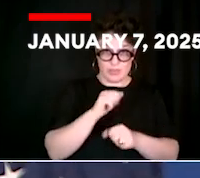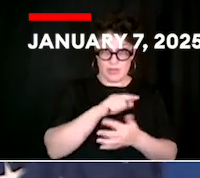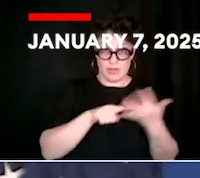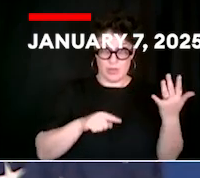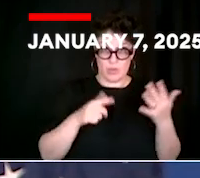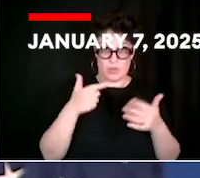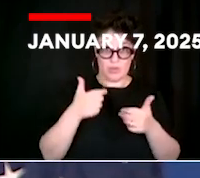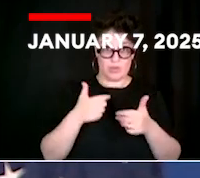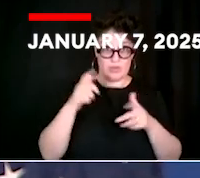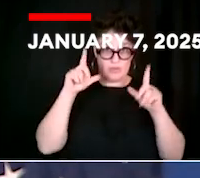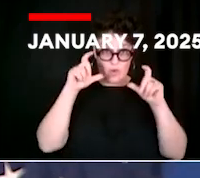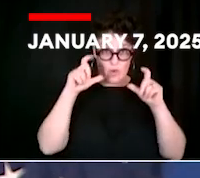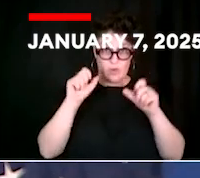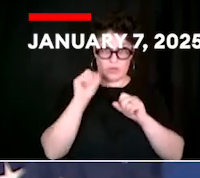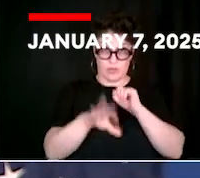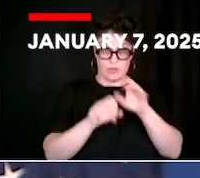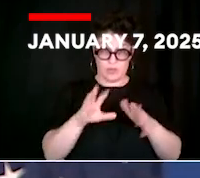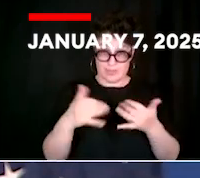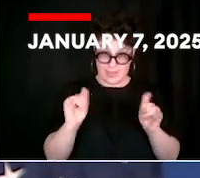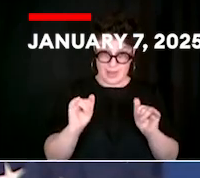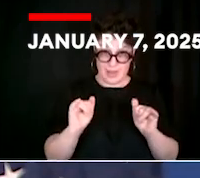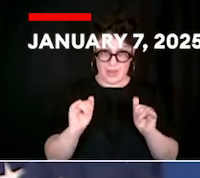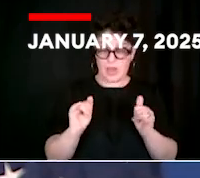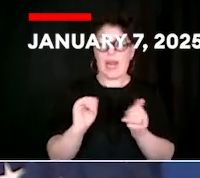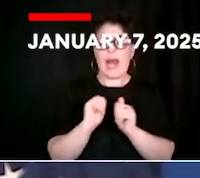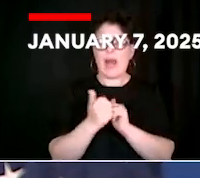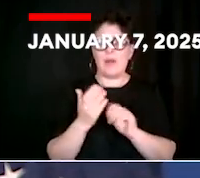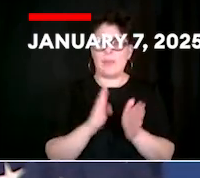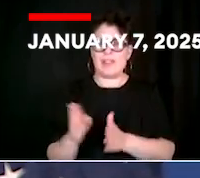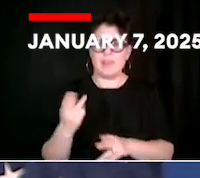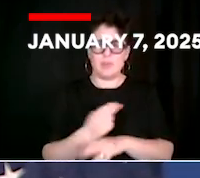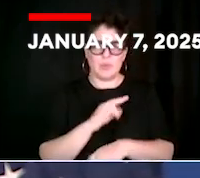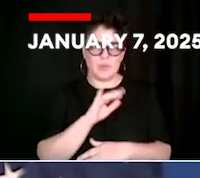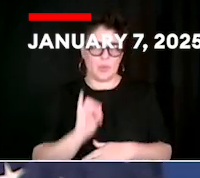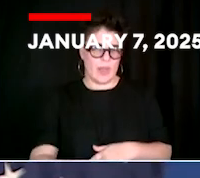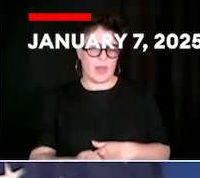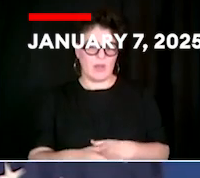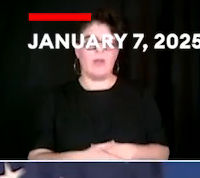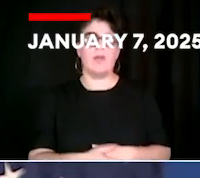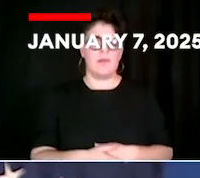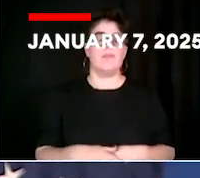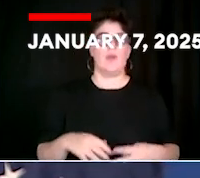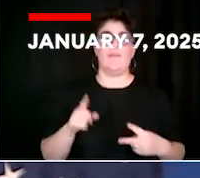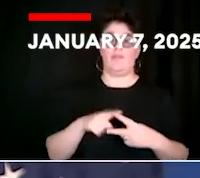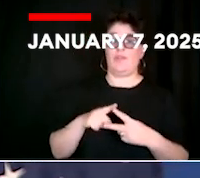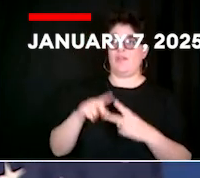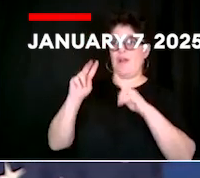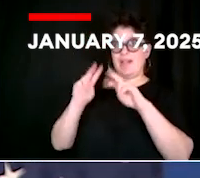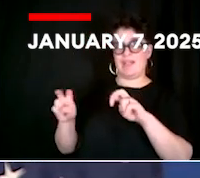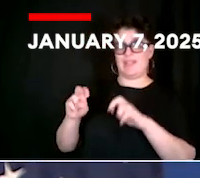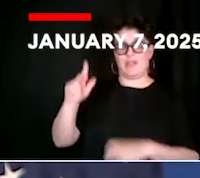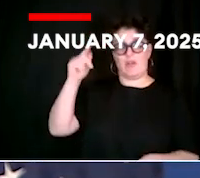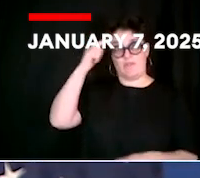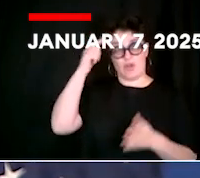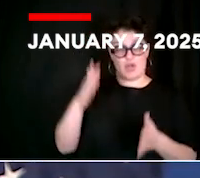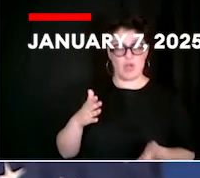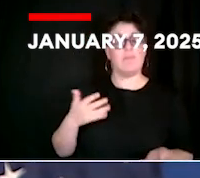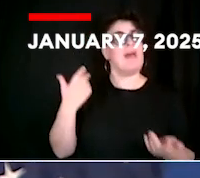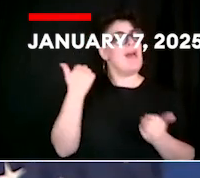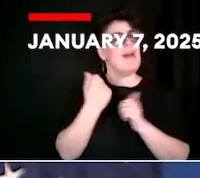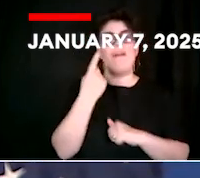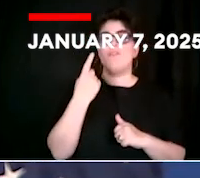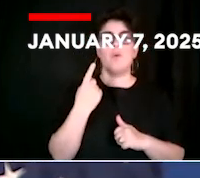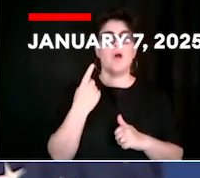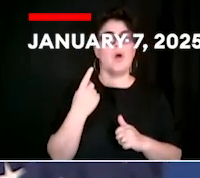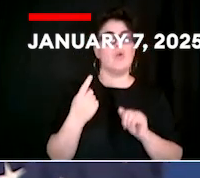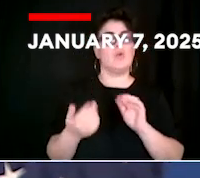Cuomo. I think everyone that serves, you have good days, you have bad days, you